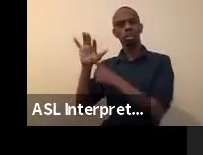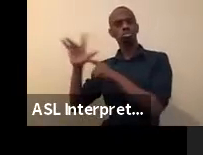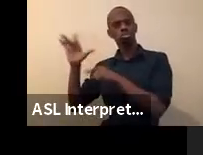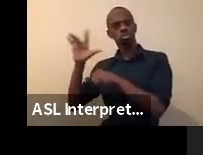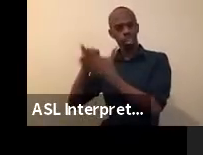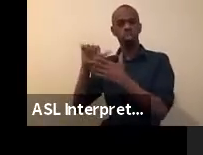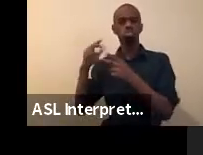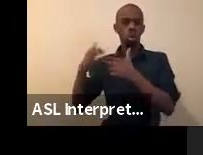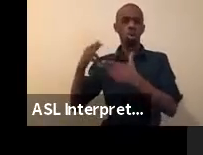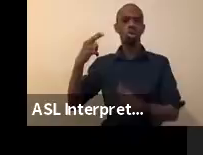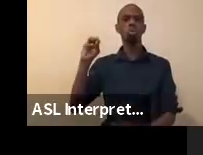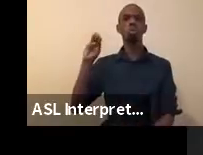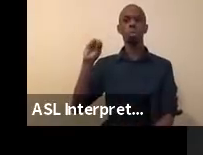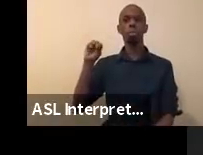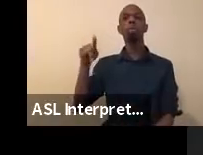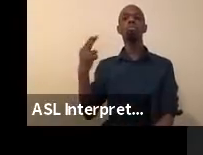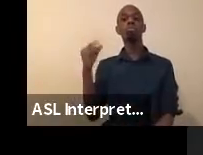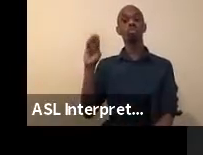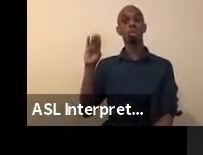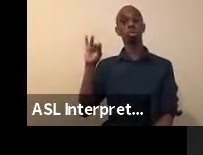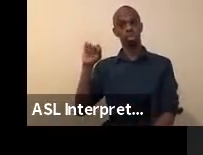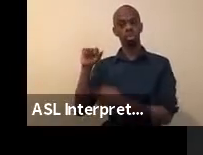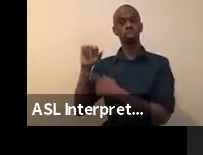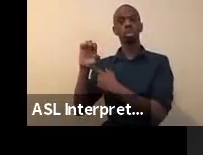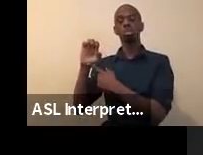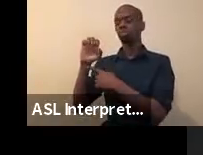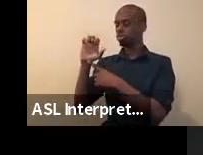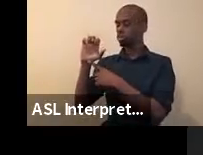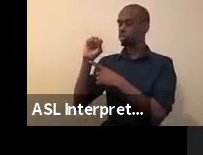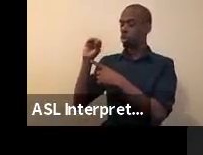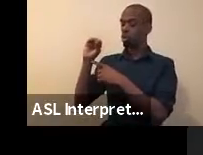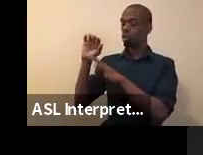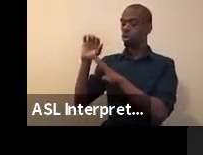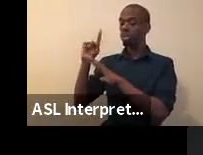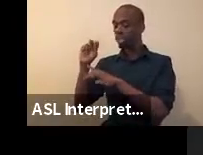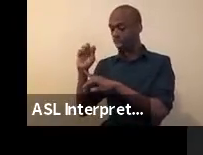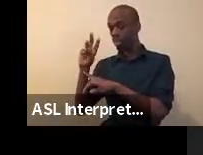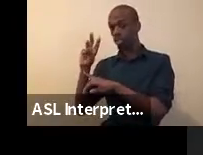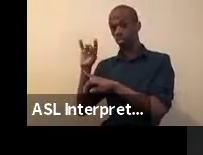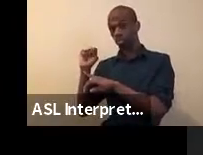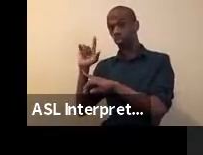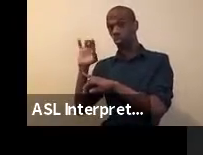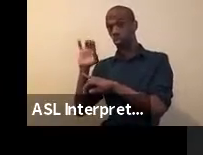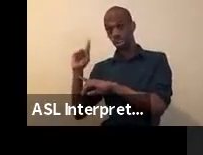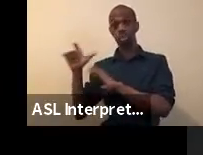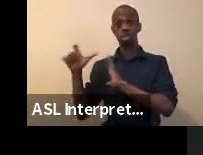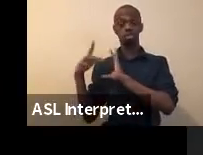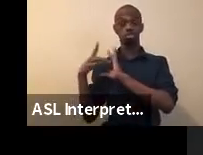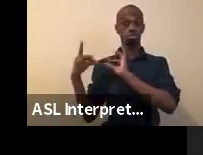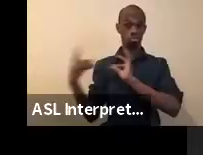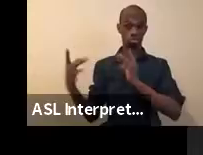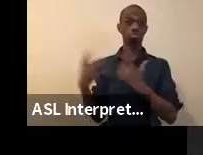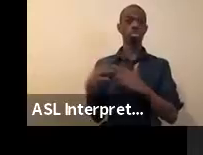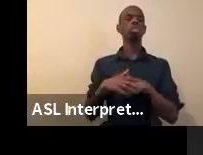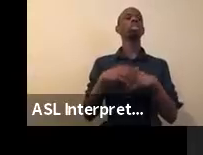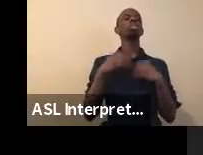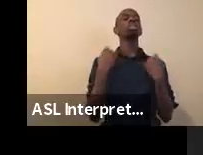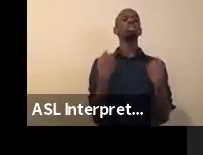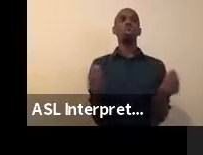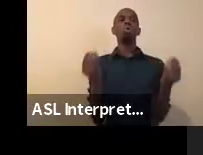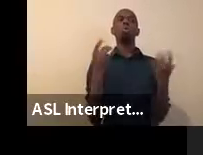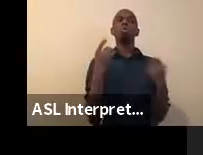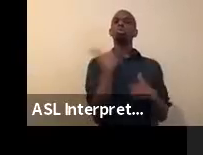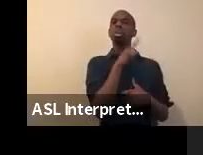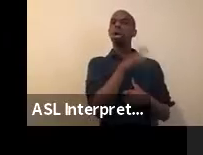But what Kay Whitlock has emphasized here is that, you know, historically, it was also about holding government officials